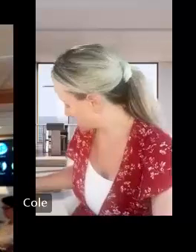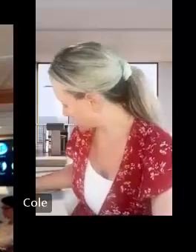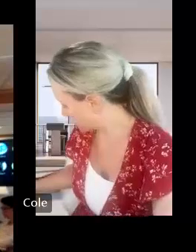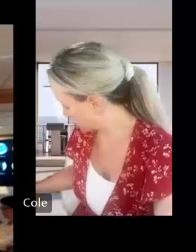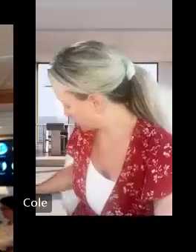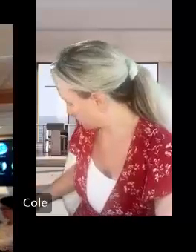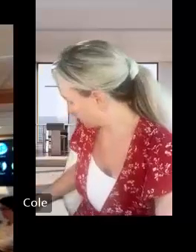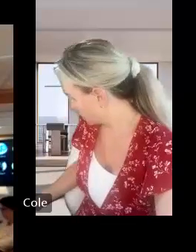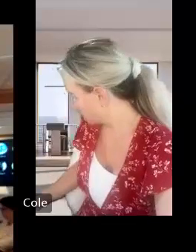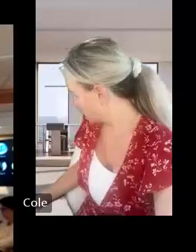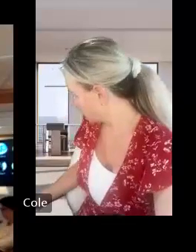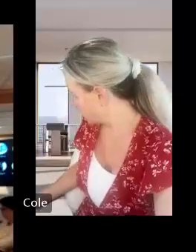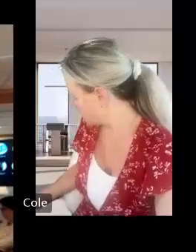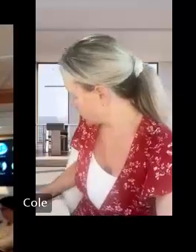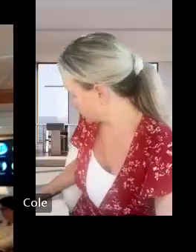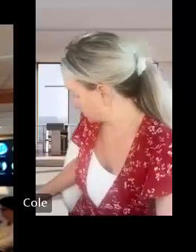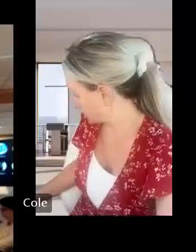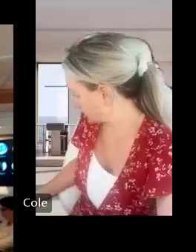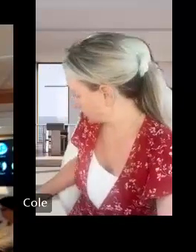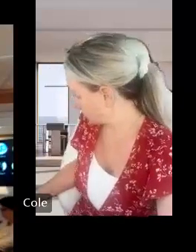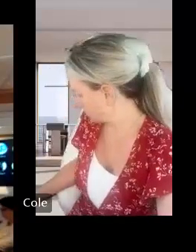next year.